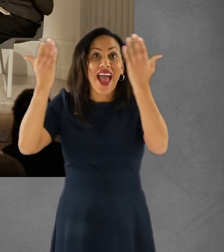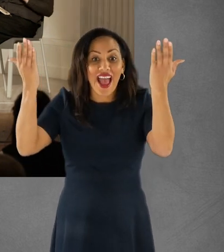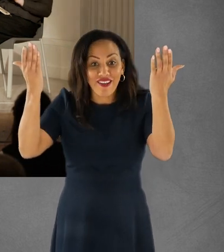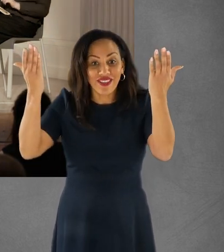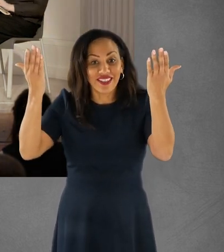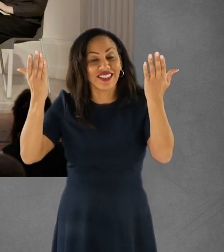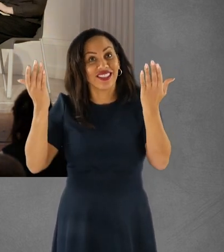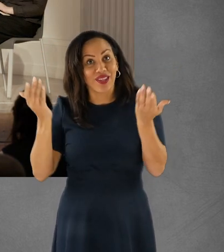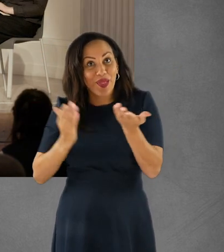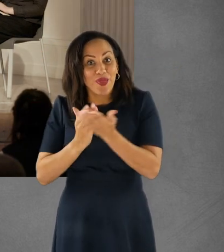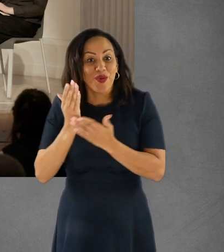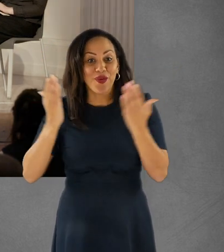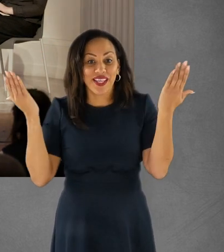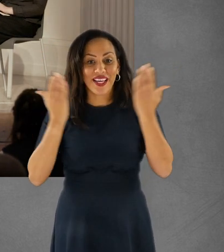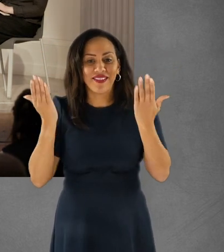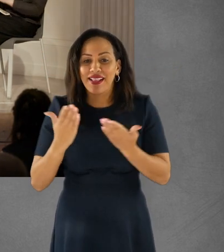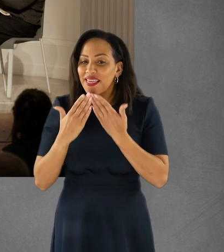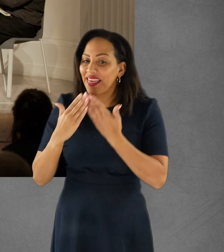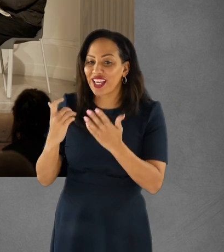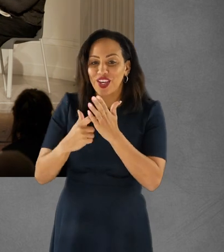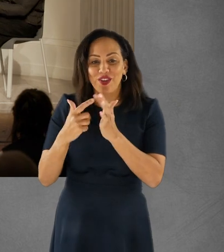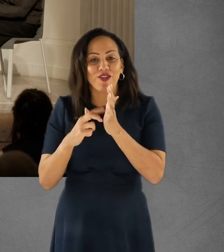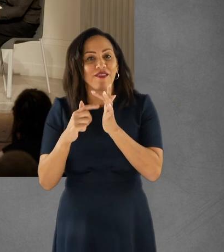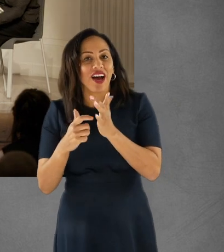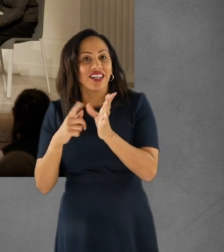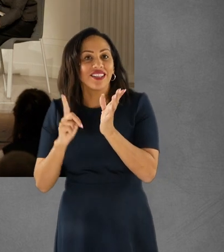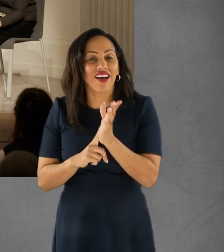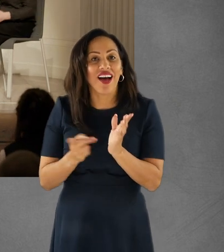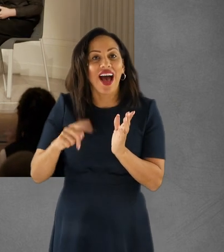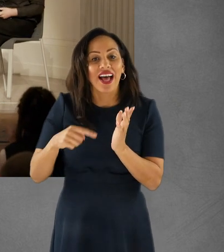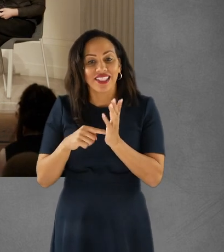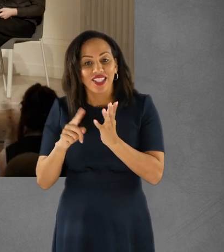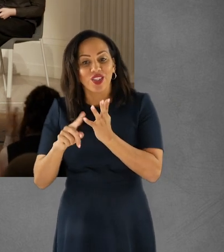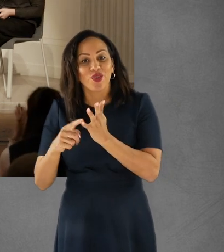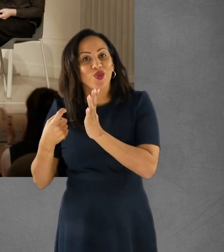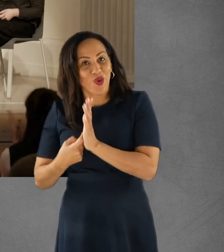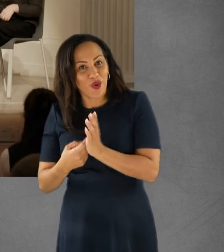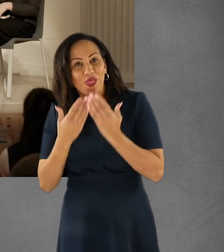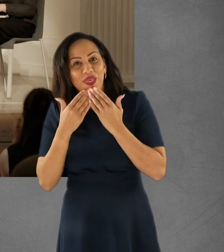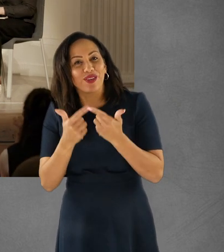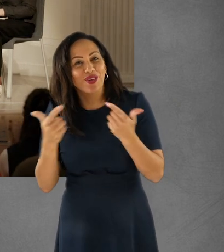for the rest of the evening. Thank you so much for coming, everyone, and thank you so much for Revital. Thank you.